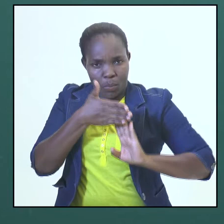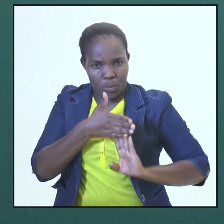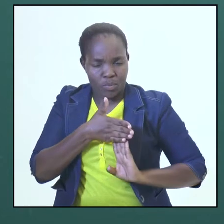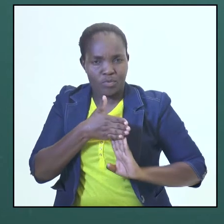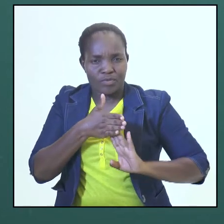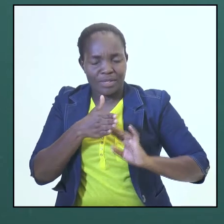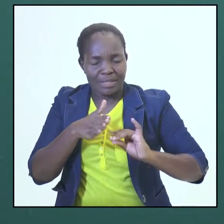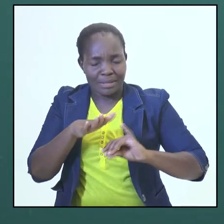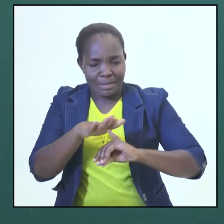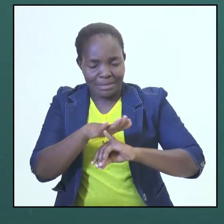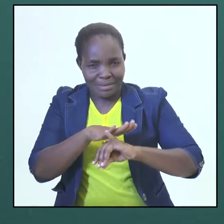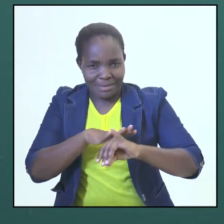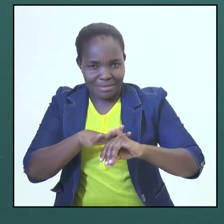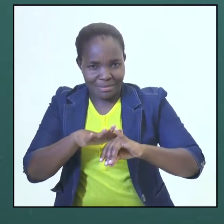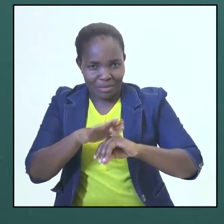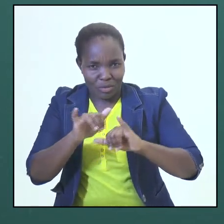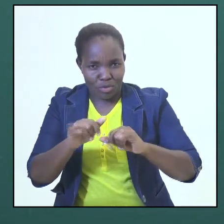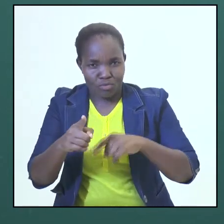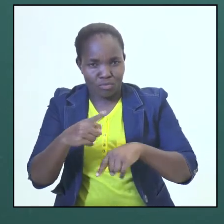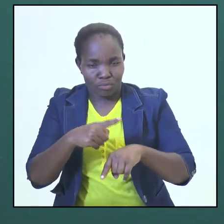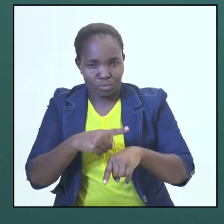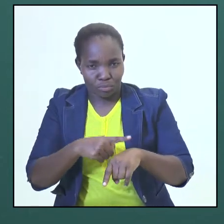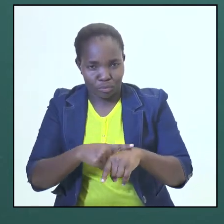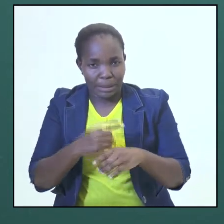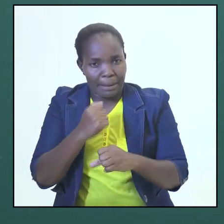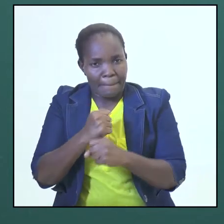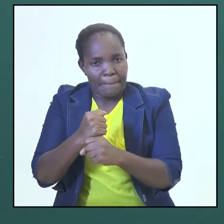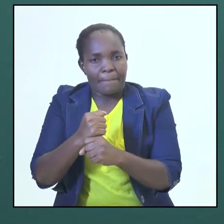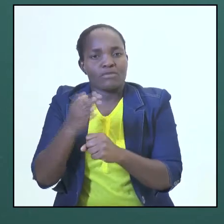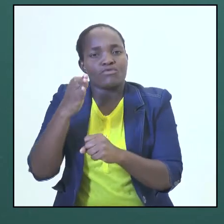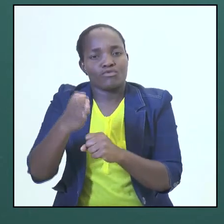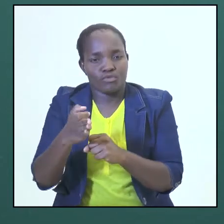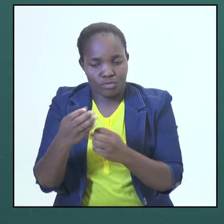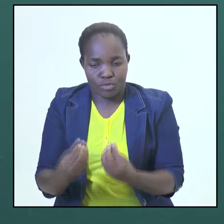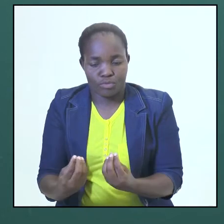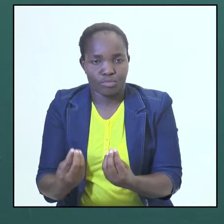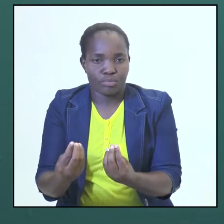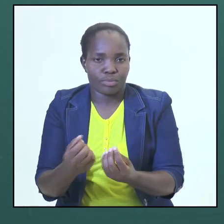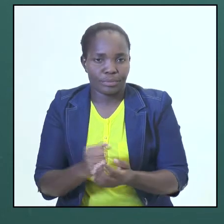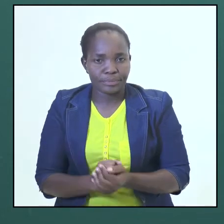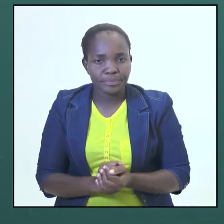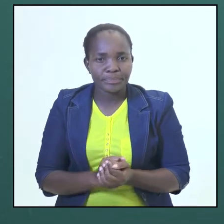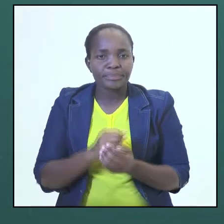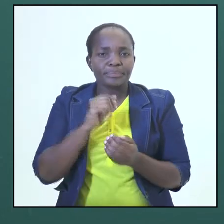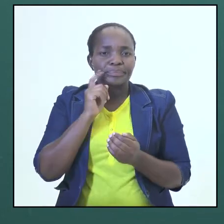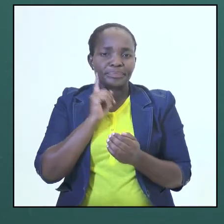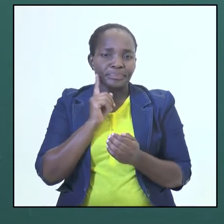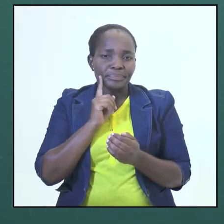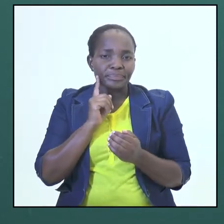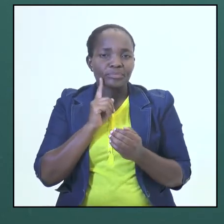species, conserve species for future generation, maintain biodiversity of an